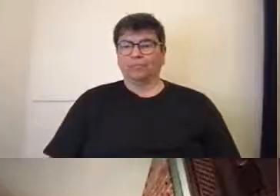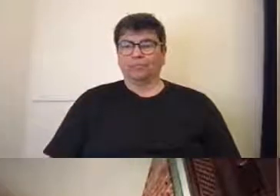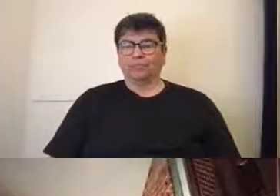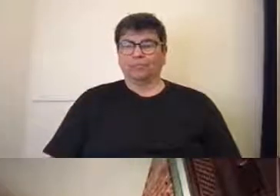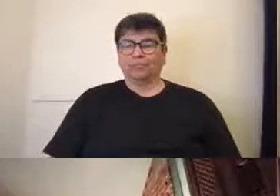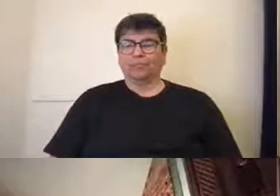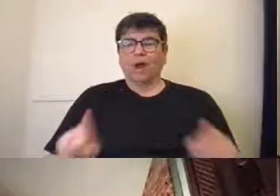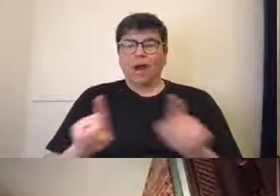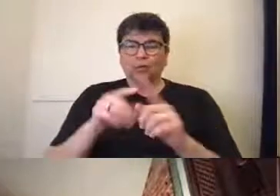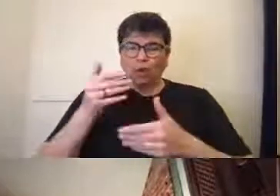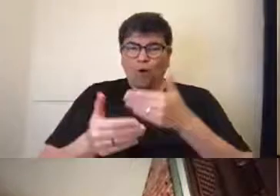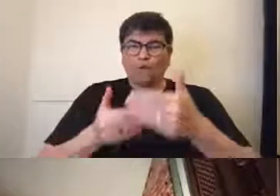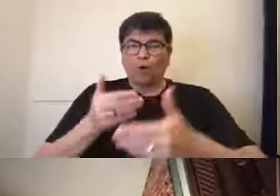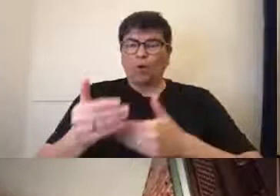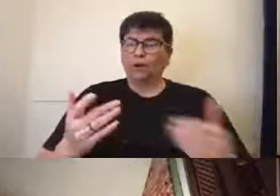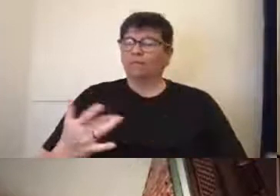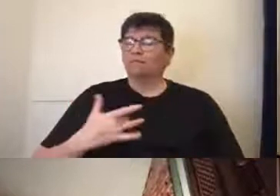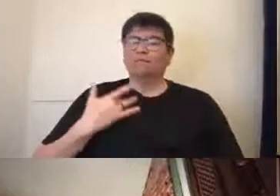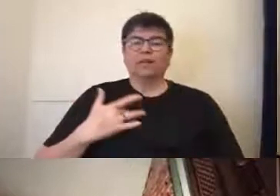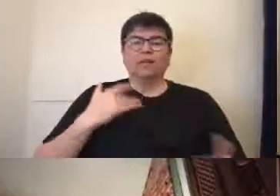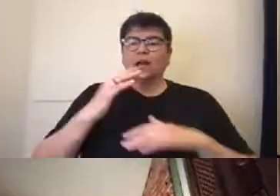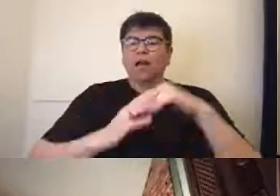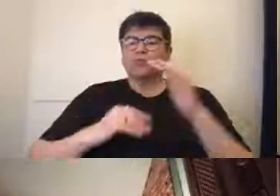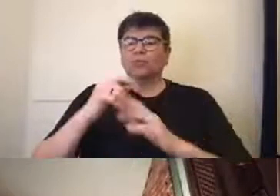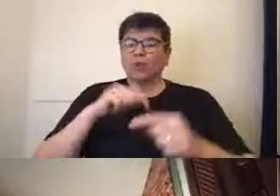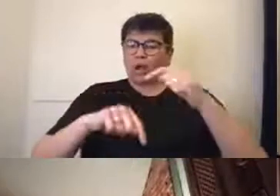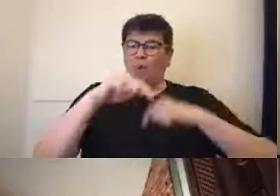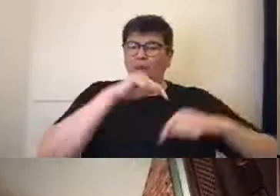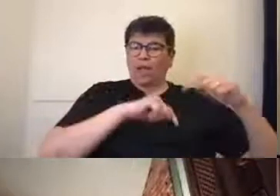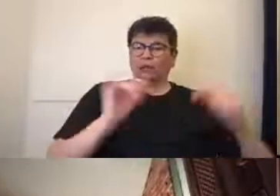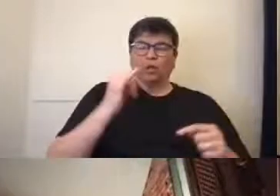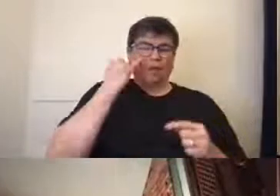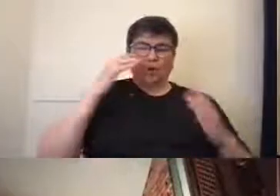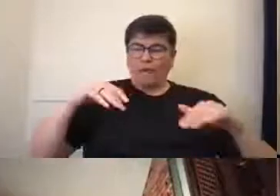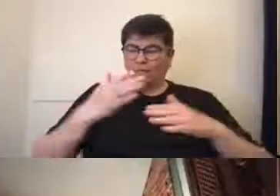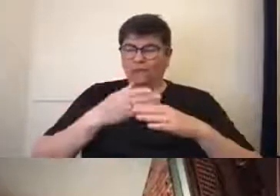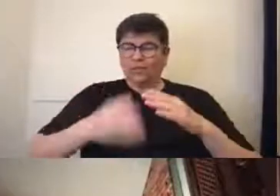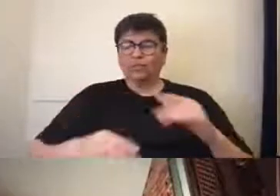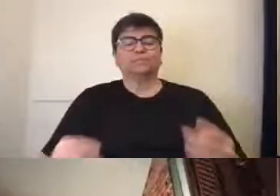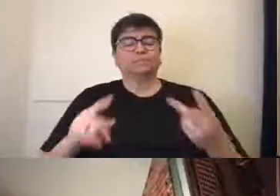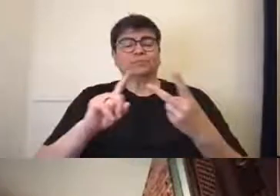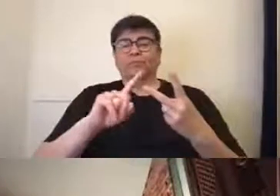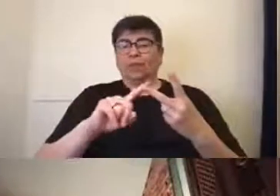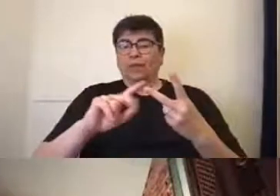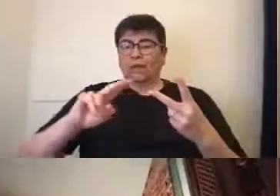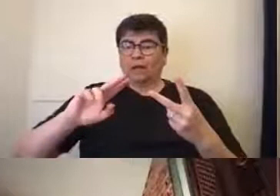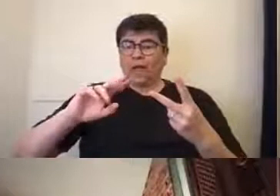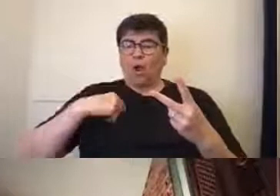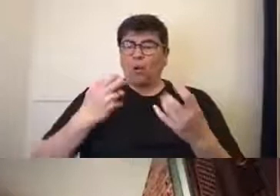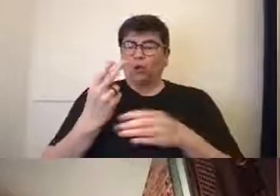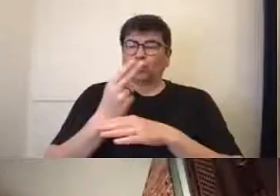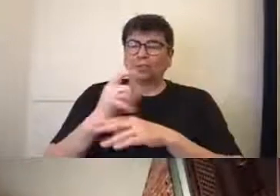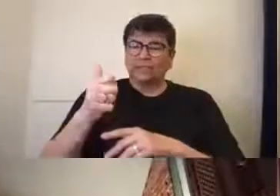And as we go forward, feel comfortable to go backwards too if you haven't finished. And the next one is, y'all, I want you to use